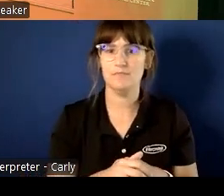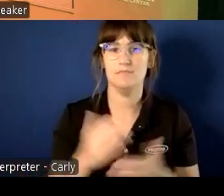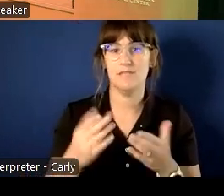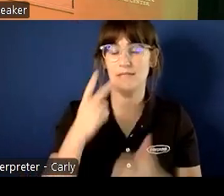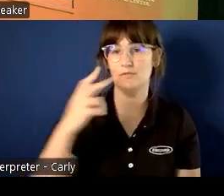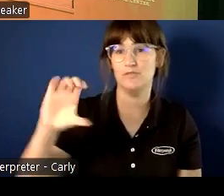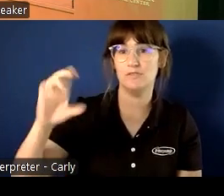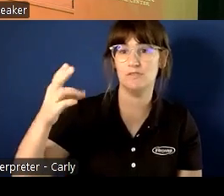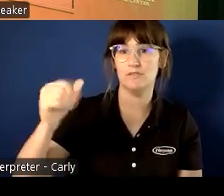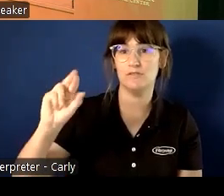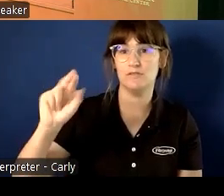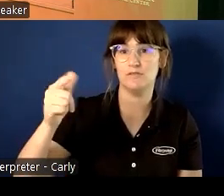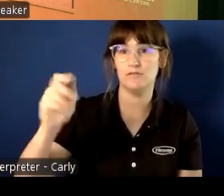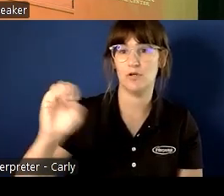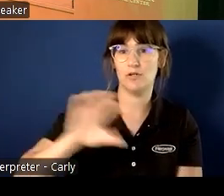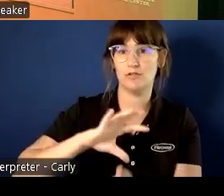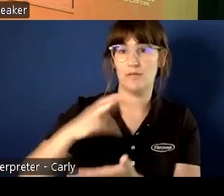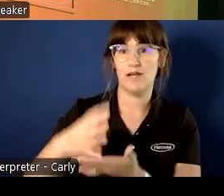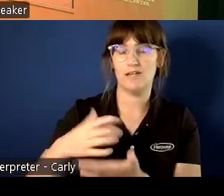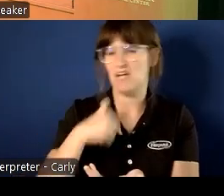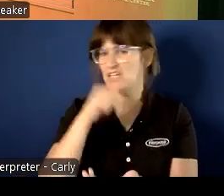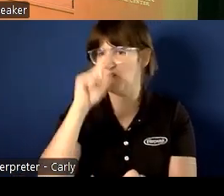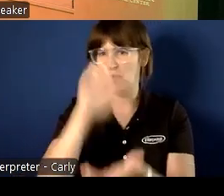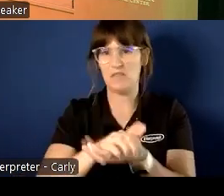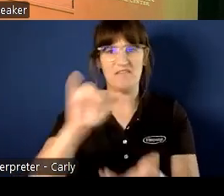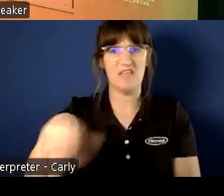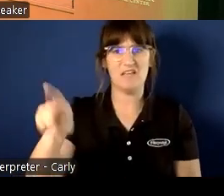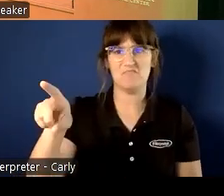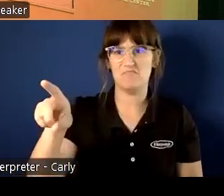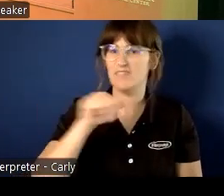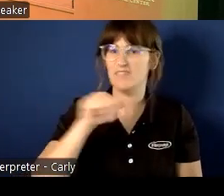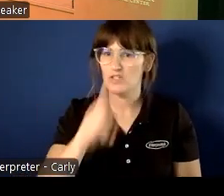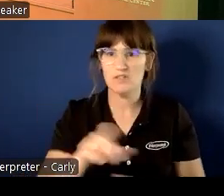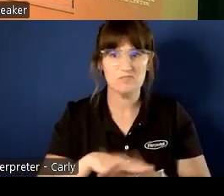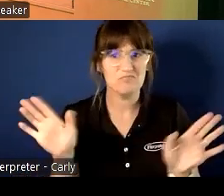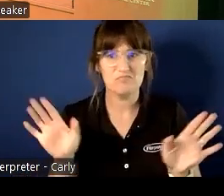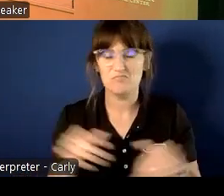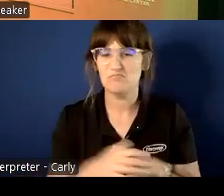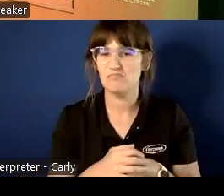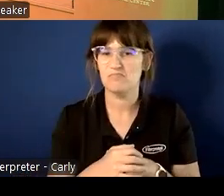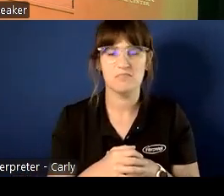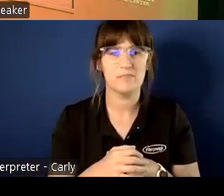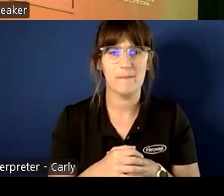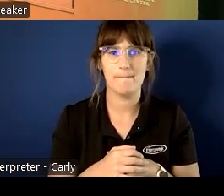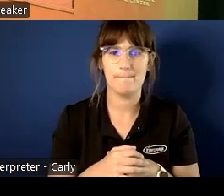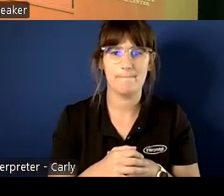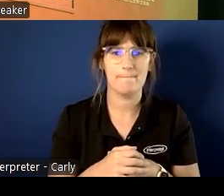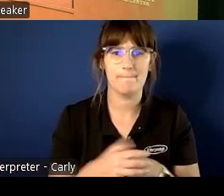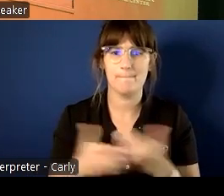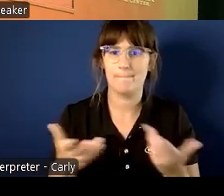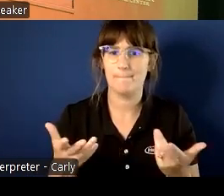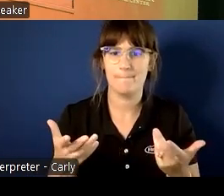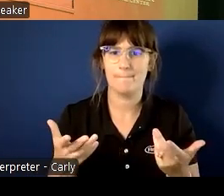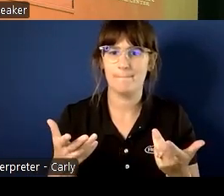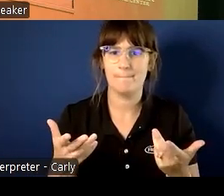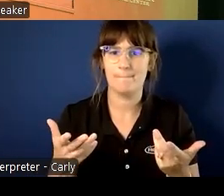provide. I don't believe that at all because it's not real. No one, it's like the sticker out of, it's